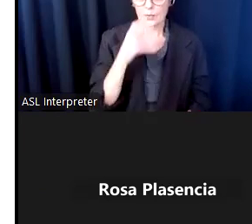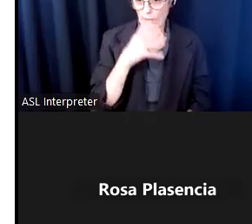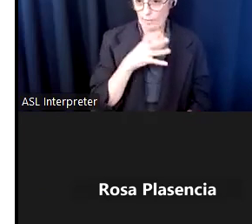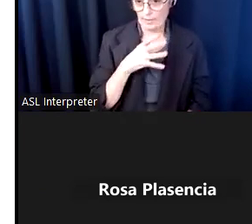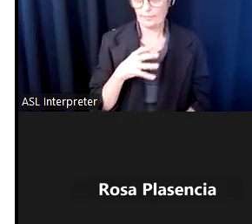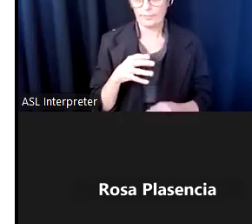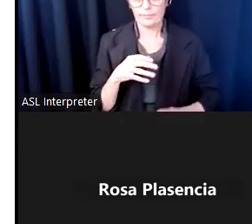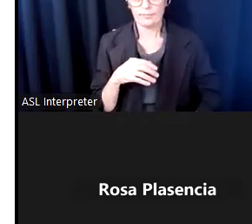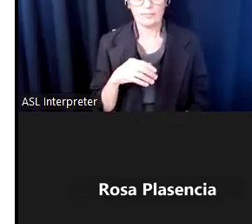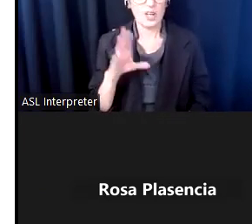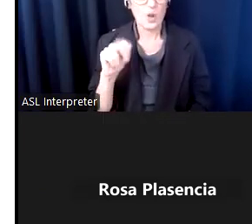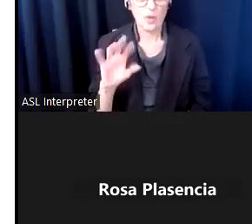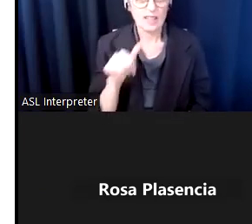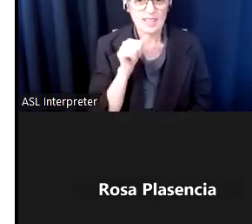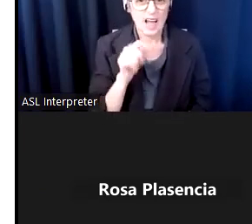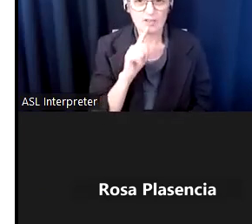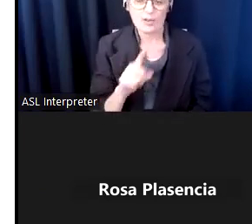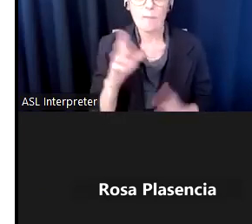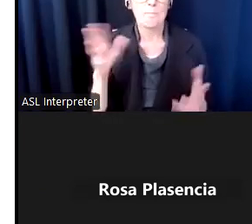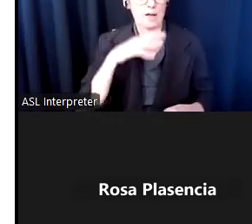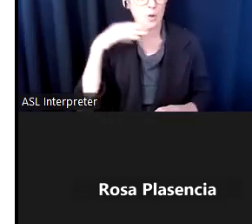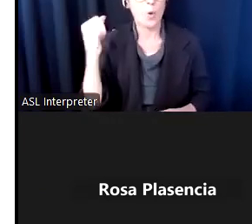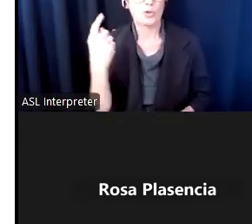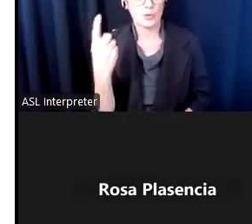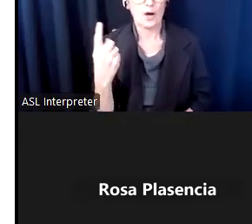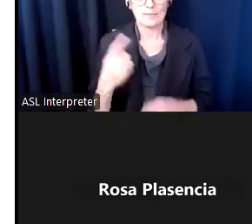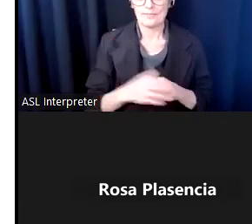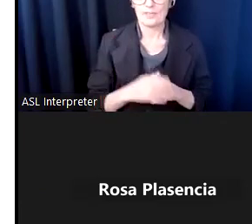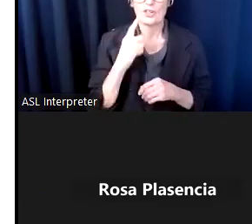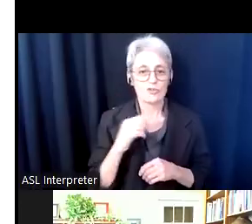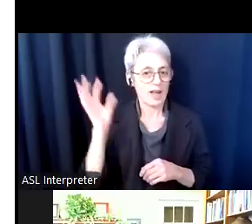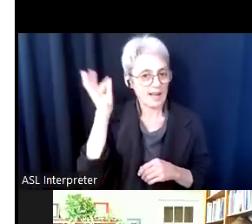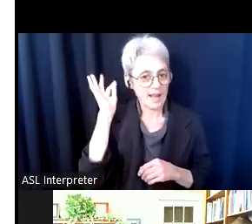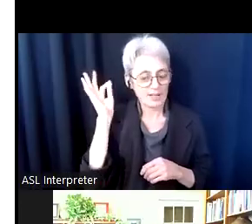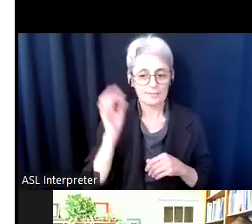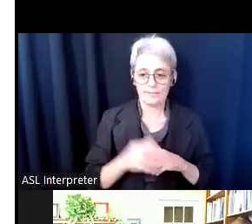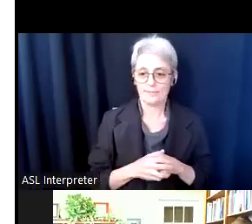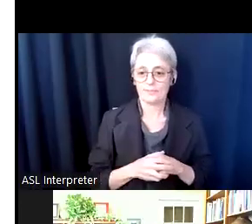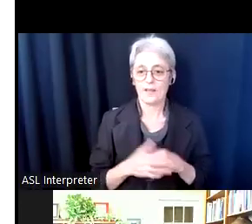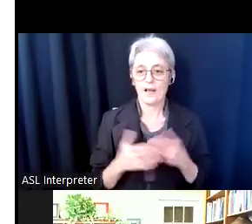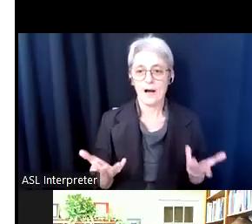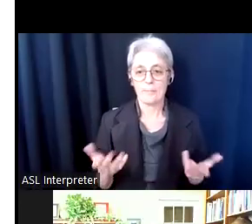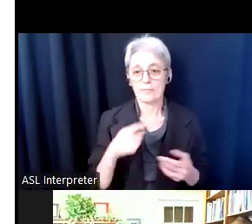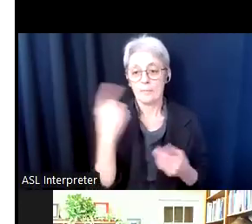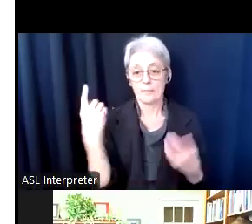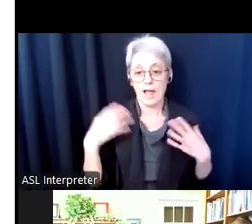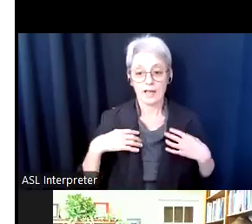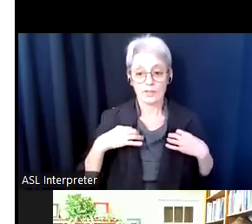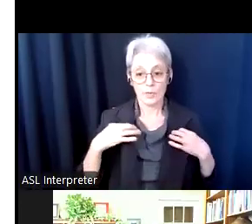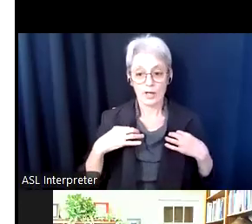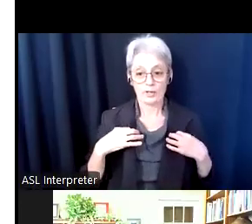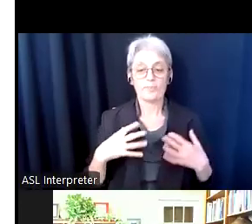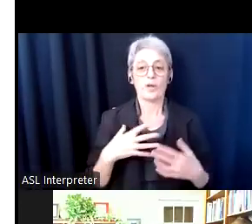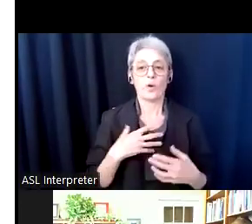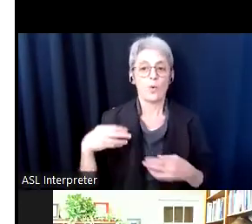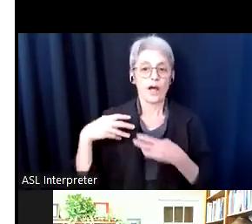no, that's not true. I'm a much older woman with red hair, wearing a black sweater with white stripes.